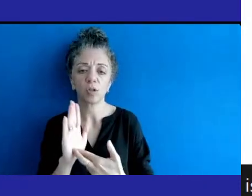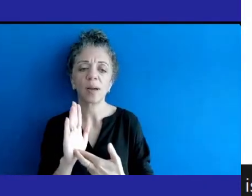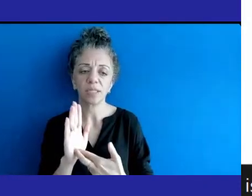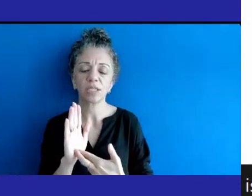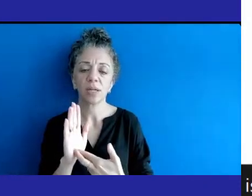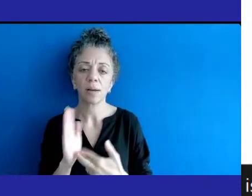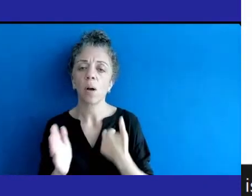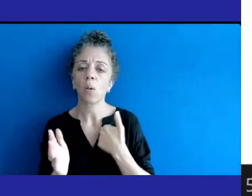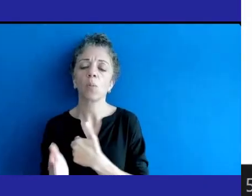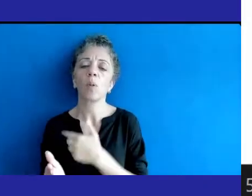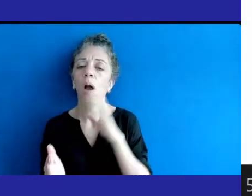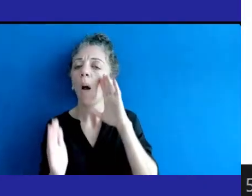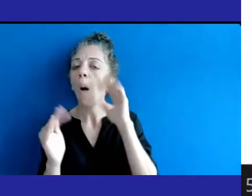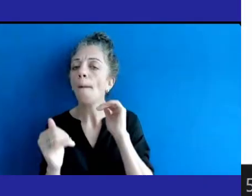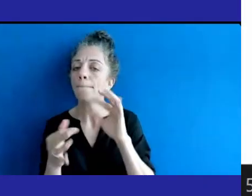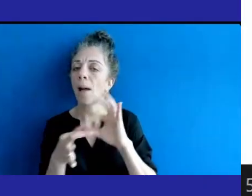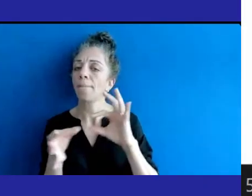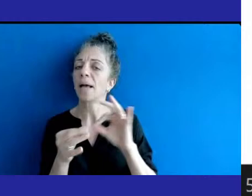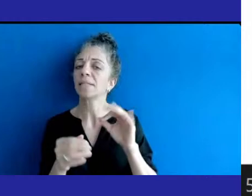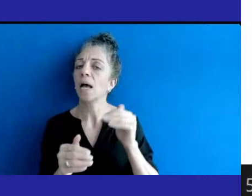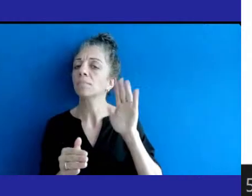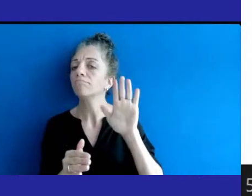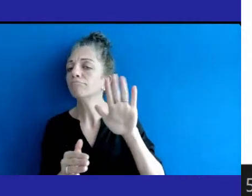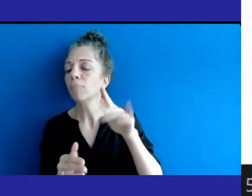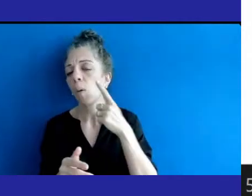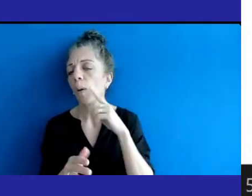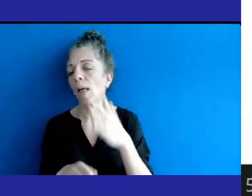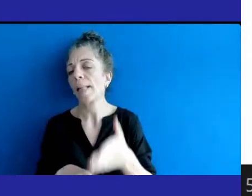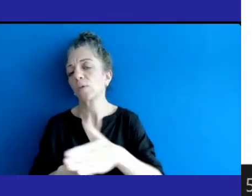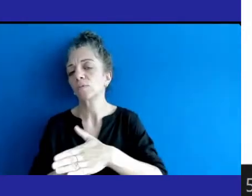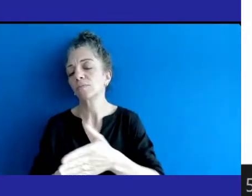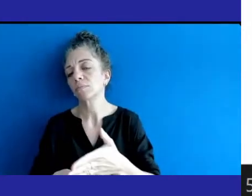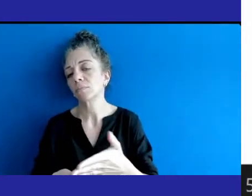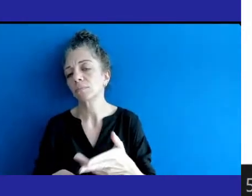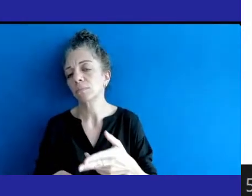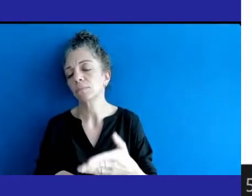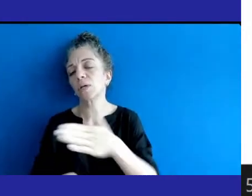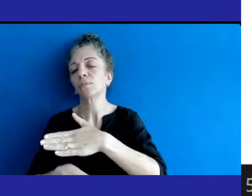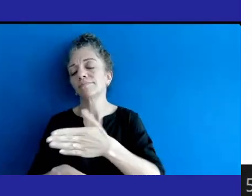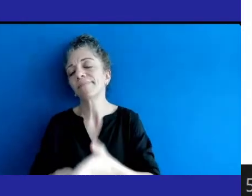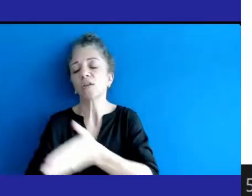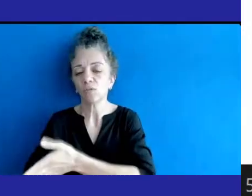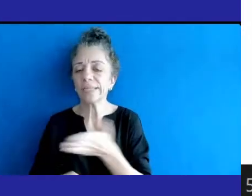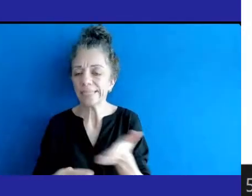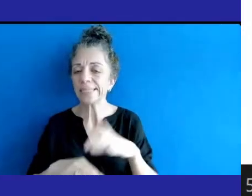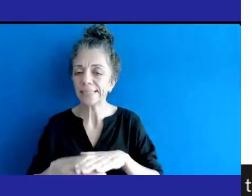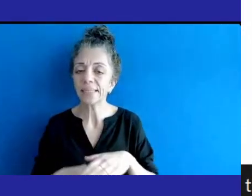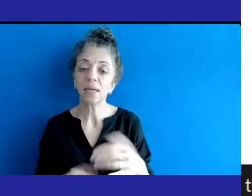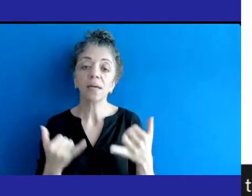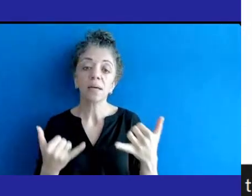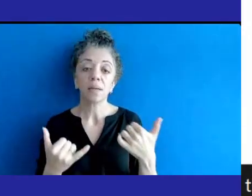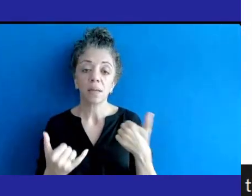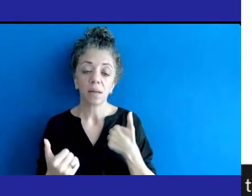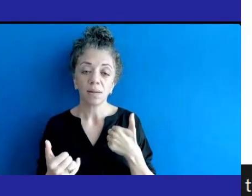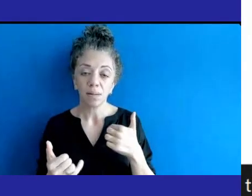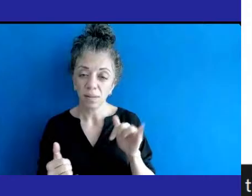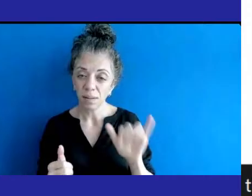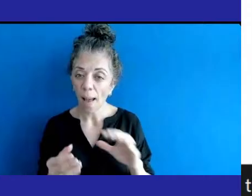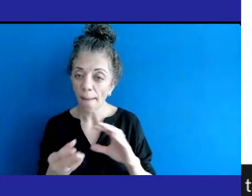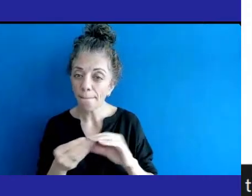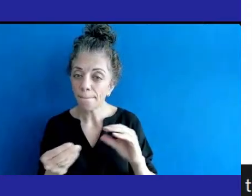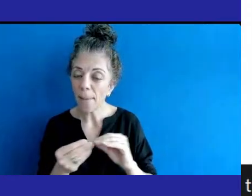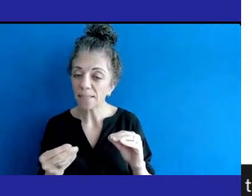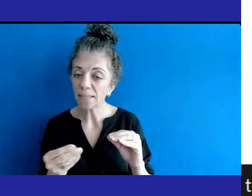also increase. But with the improvements in retention, lower call rates to the call center as a result of the messaging through Salesforce